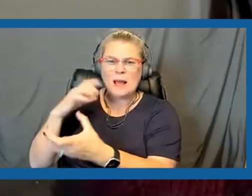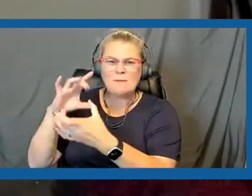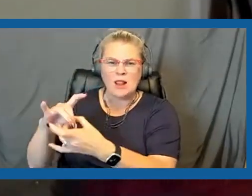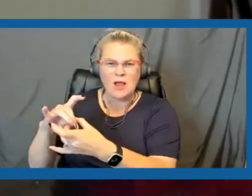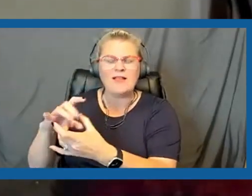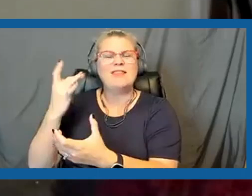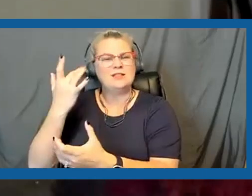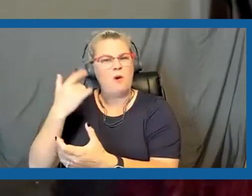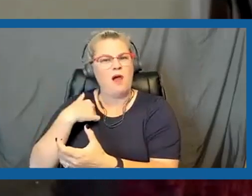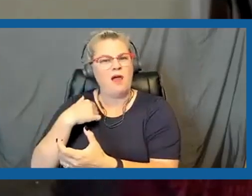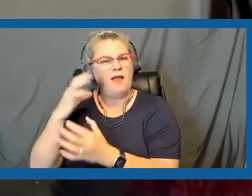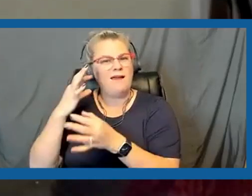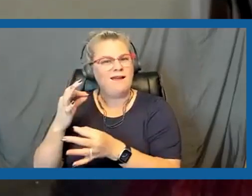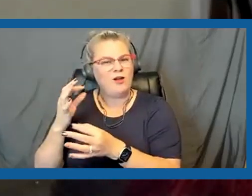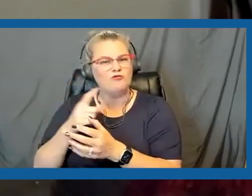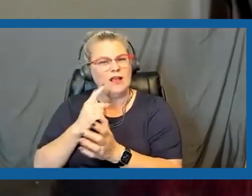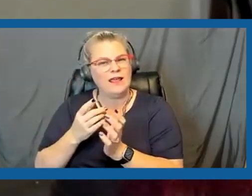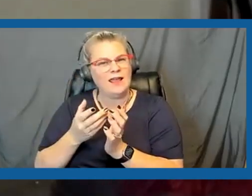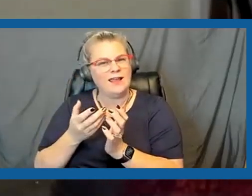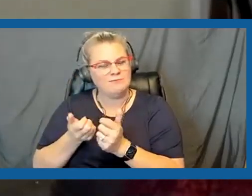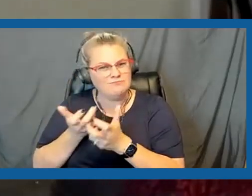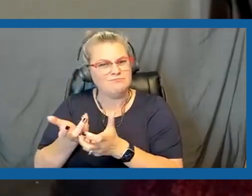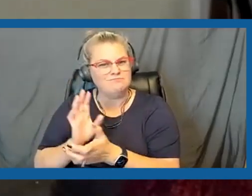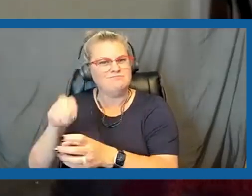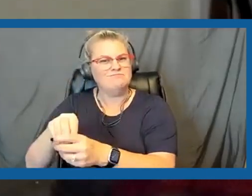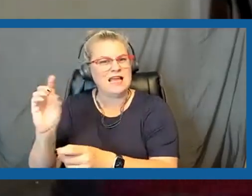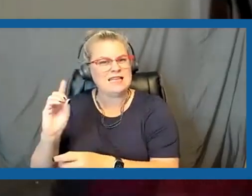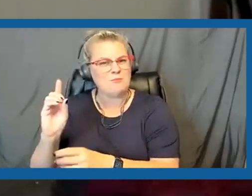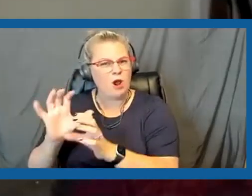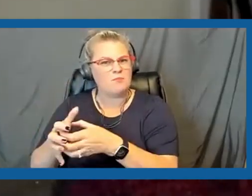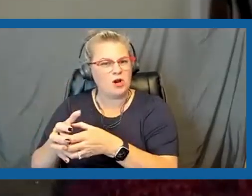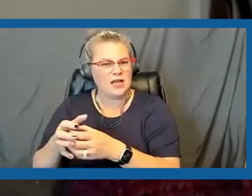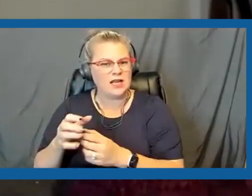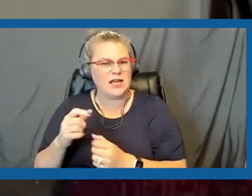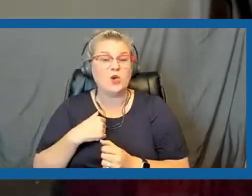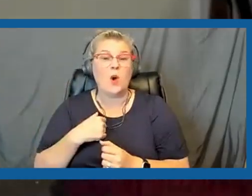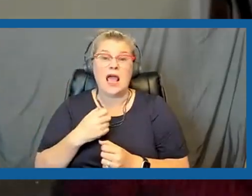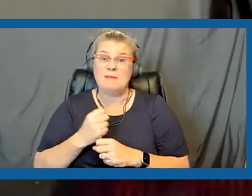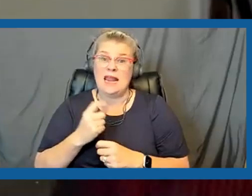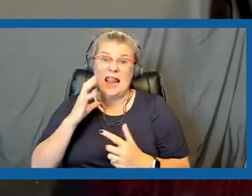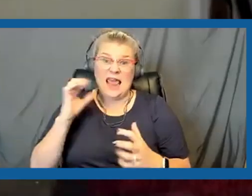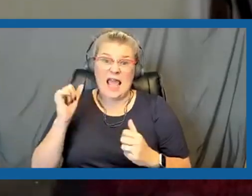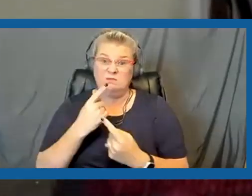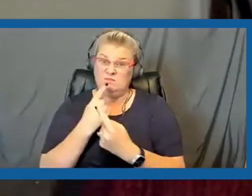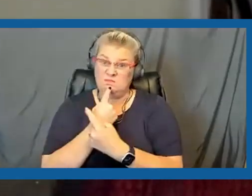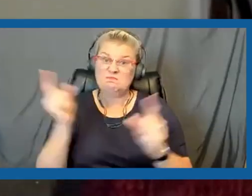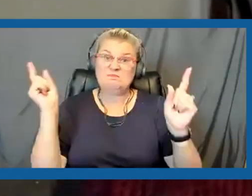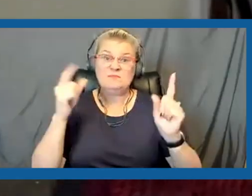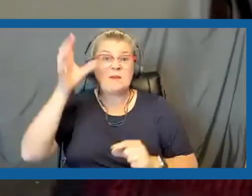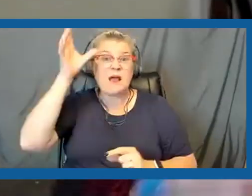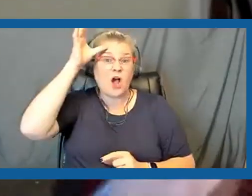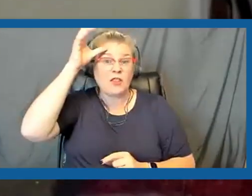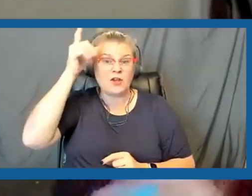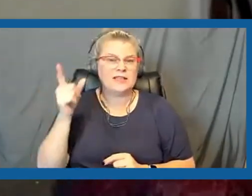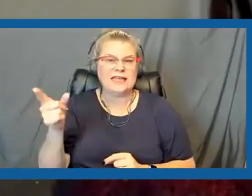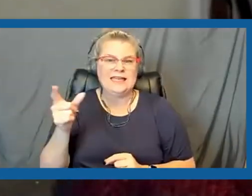Party. And I made a very loud declaration to my father, who doesn't see